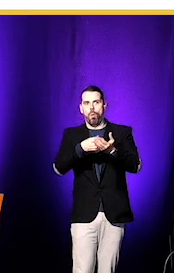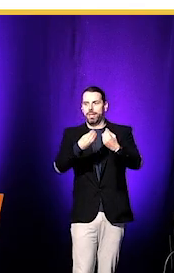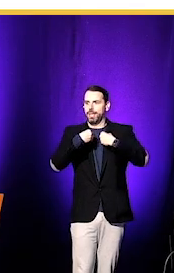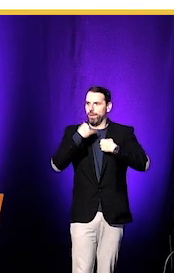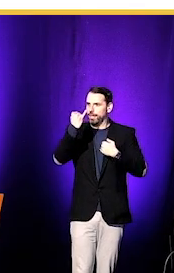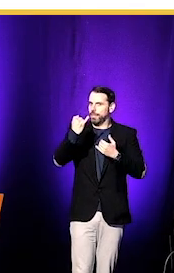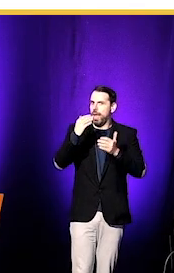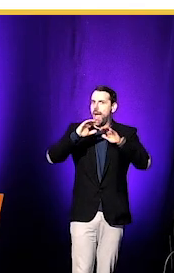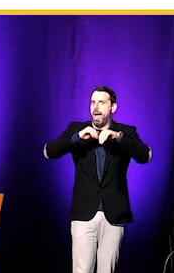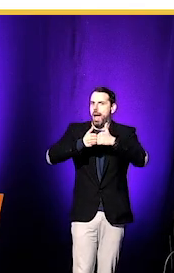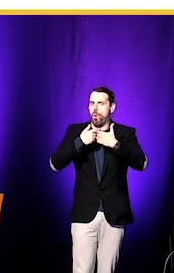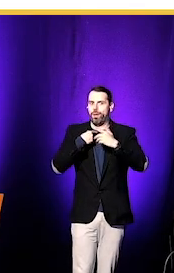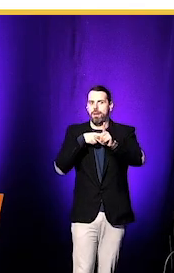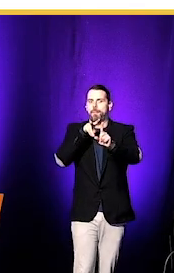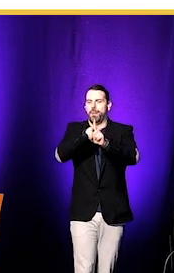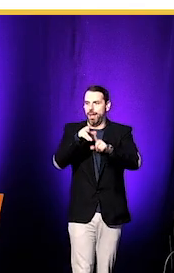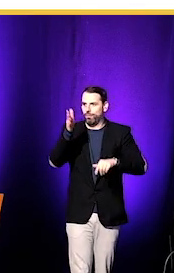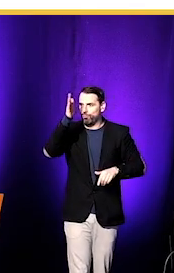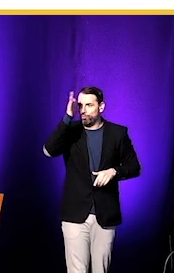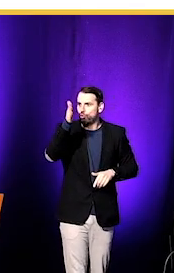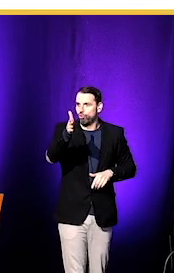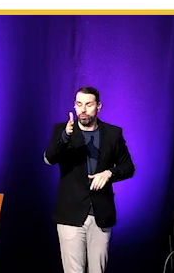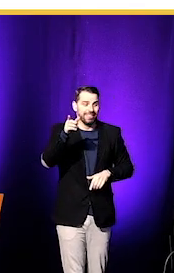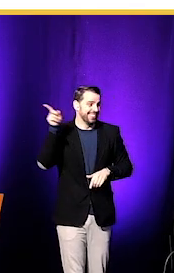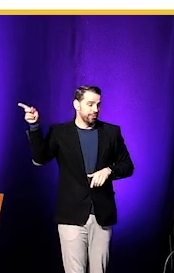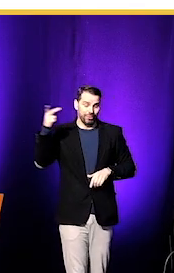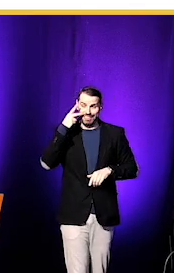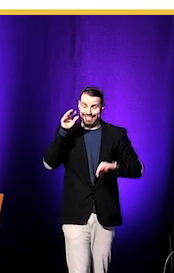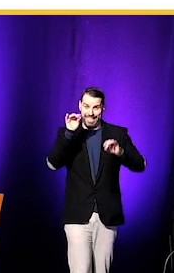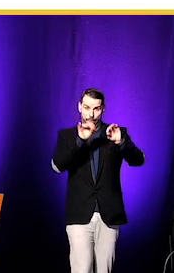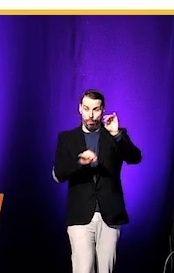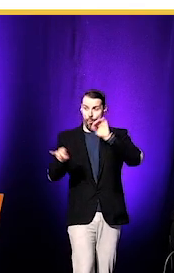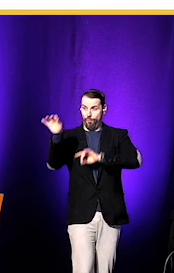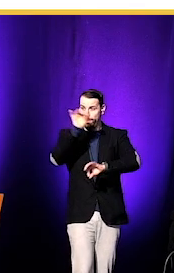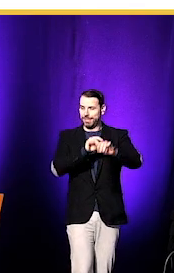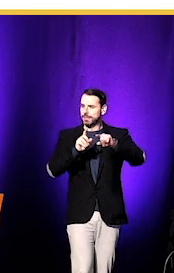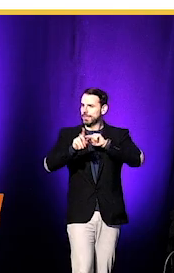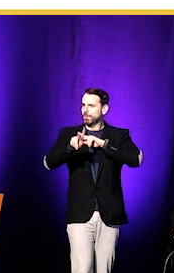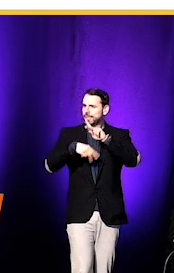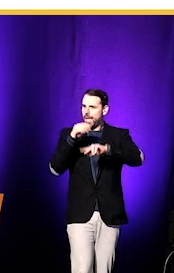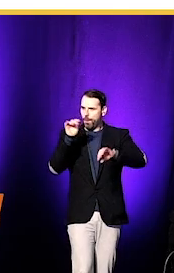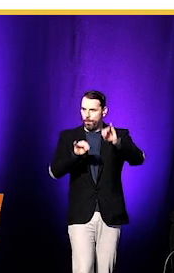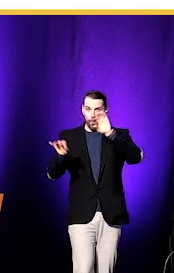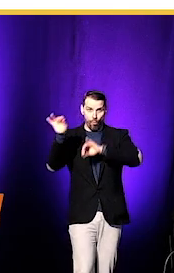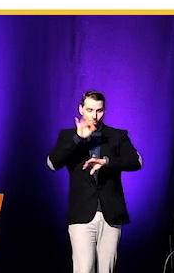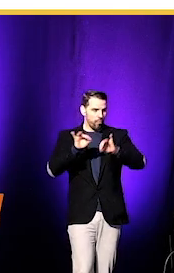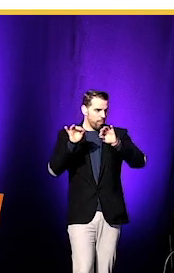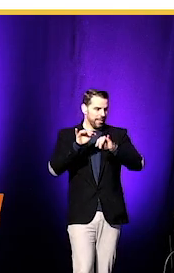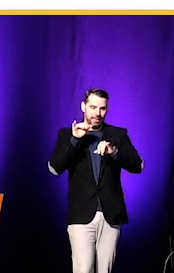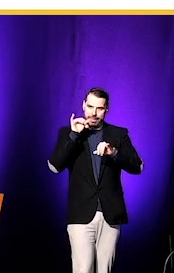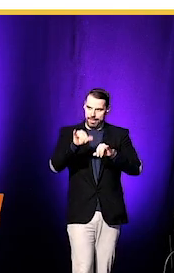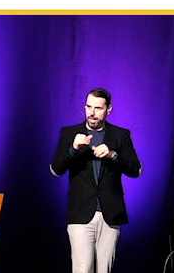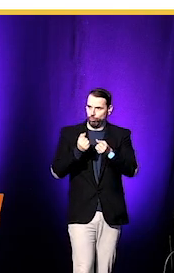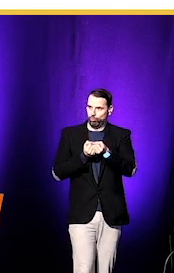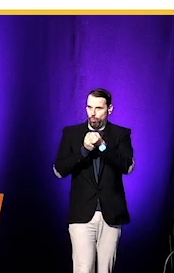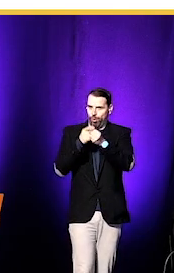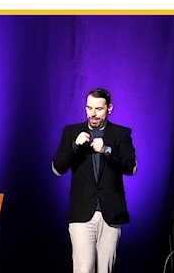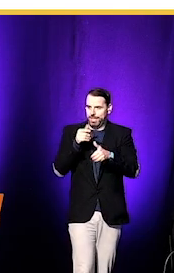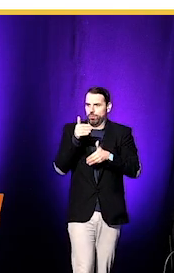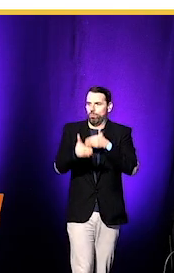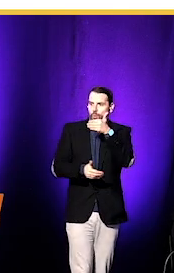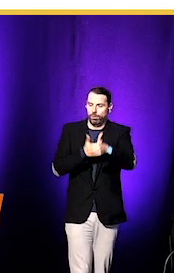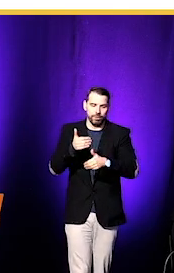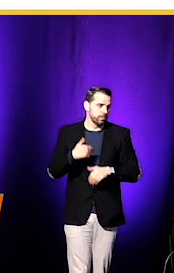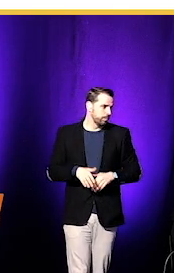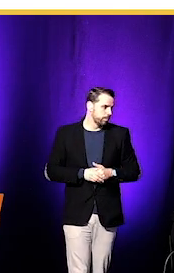Shadeen. There was movement across the ecologies, different kinds of movement that supported this proleptic trajectory. We designed